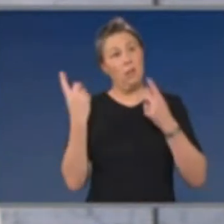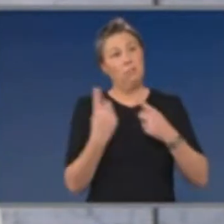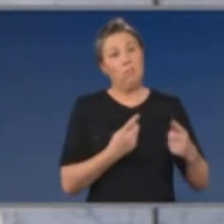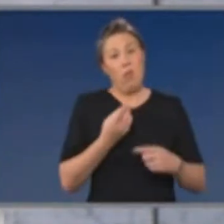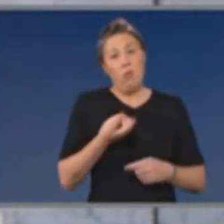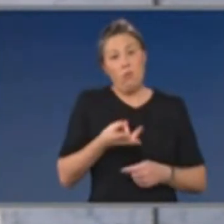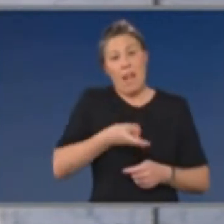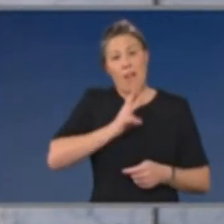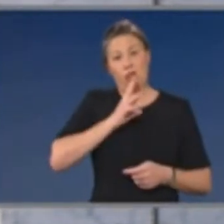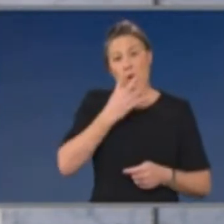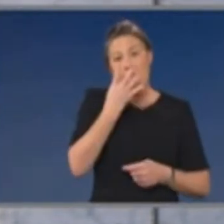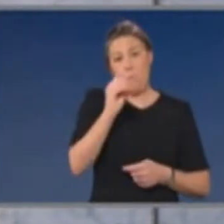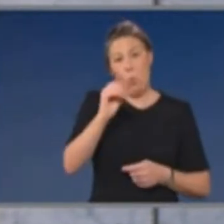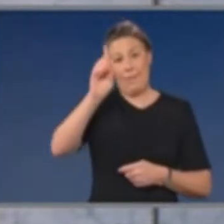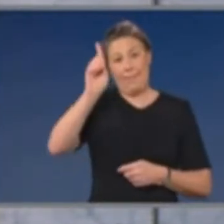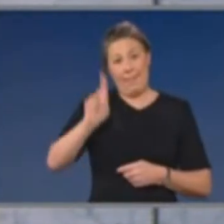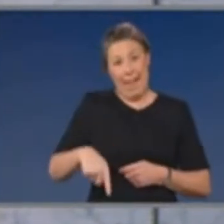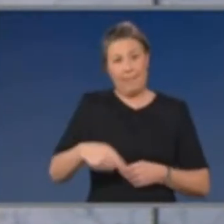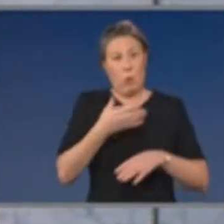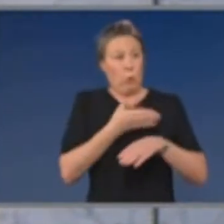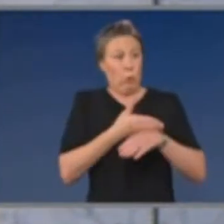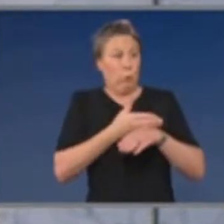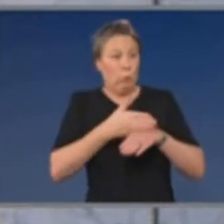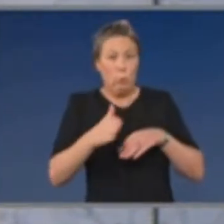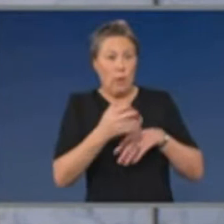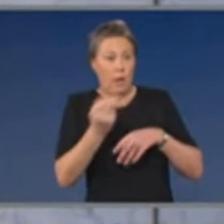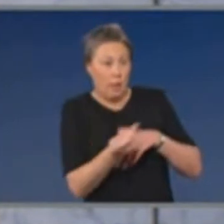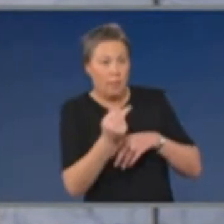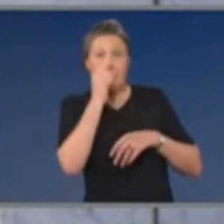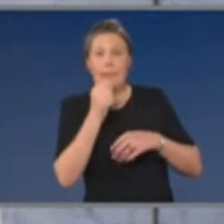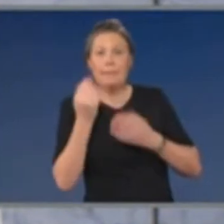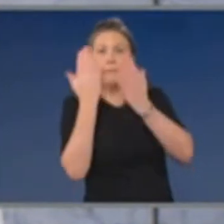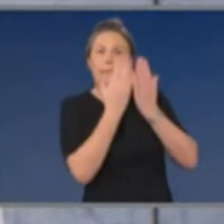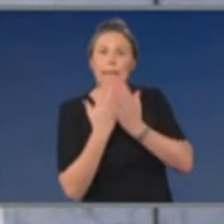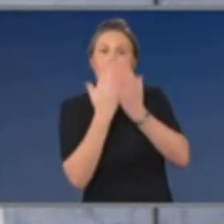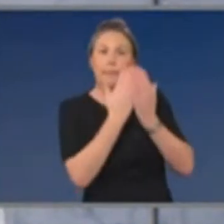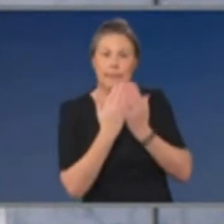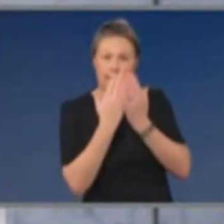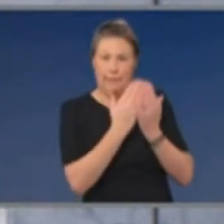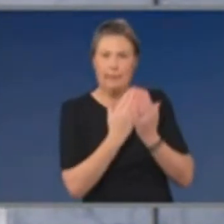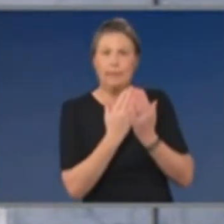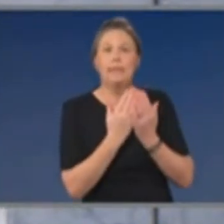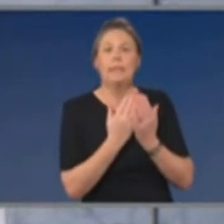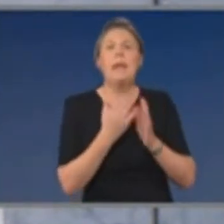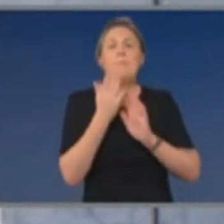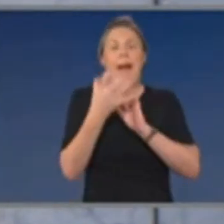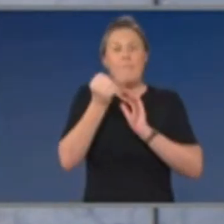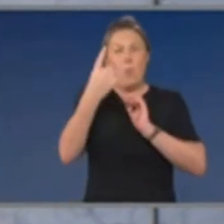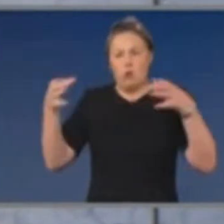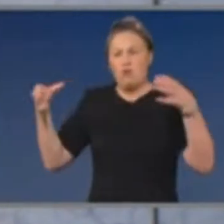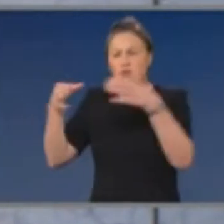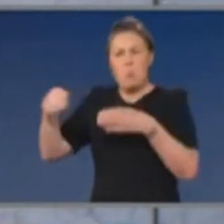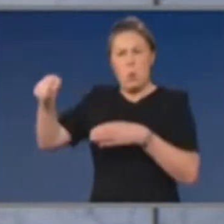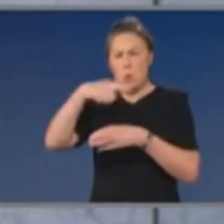340,000 new training places. And the key to this announcement is that we will work with the National Skills Commission